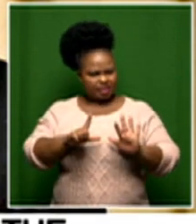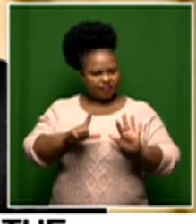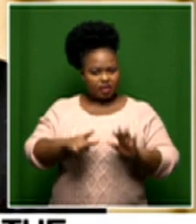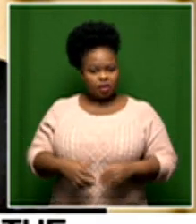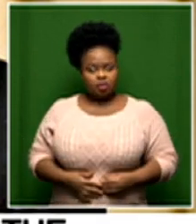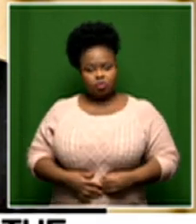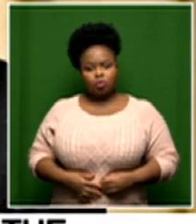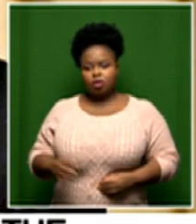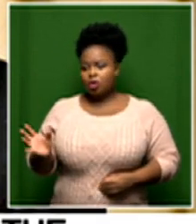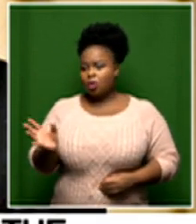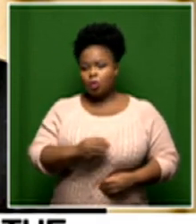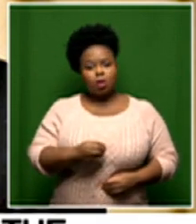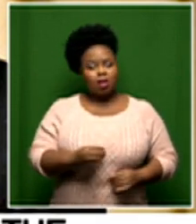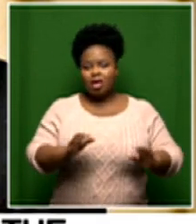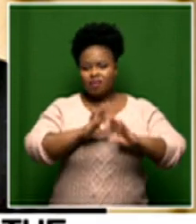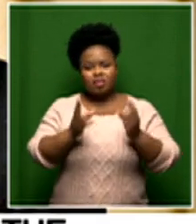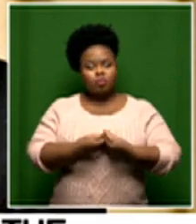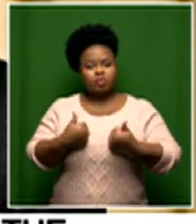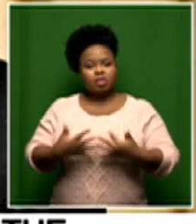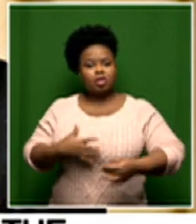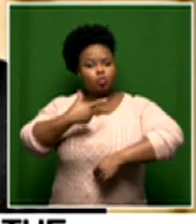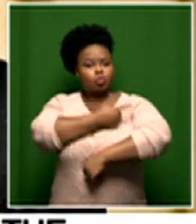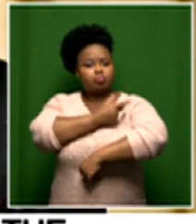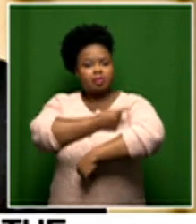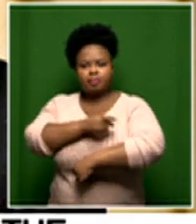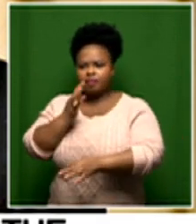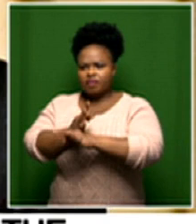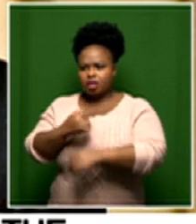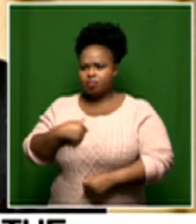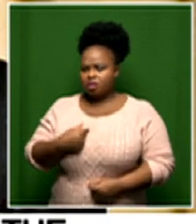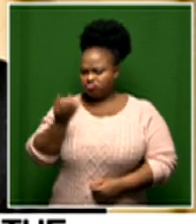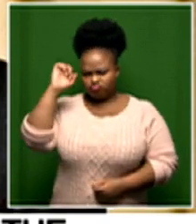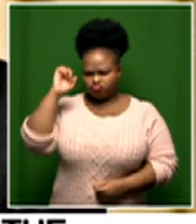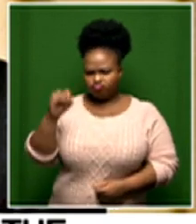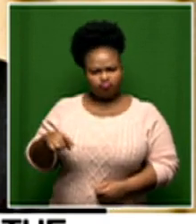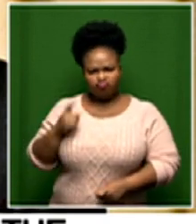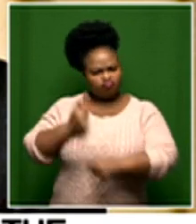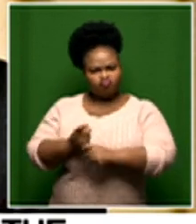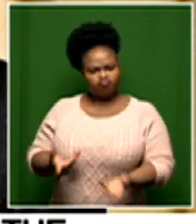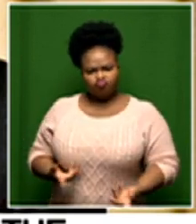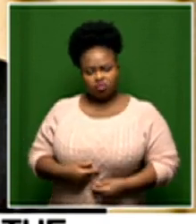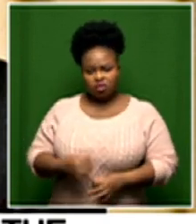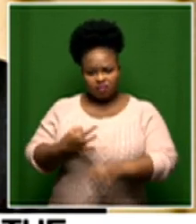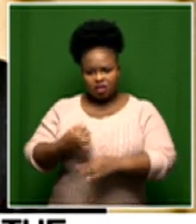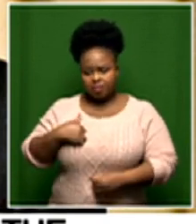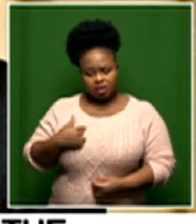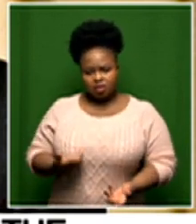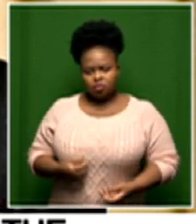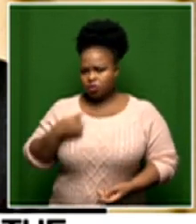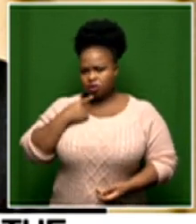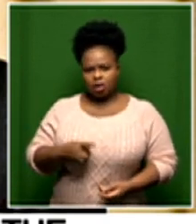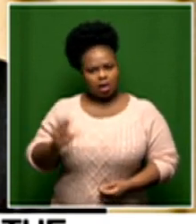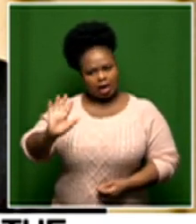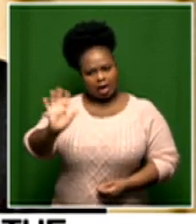so, when the whole program on vaccination came. My father was dead against it, and he actually said